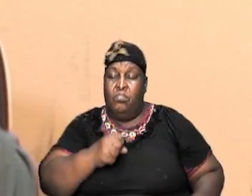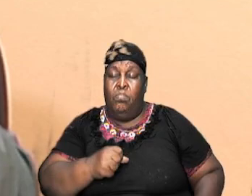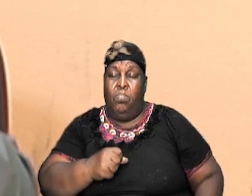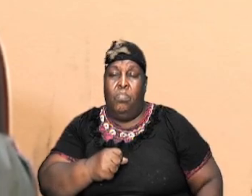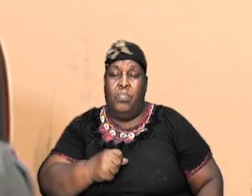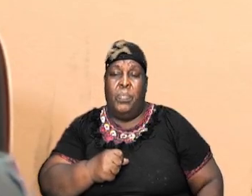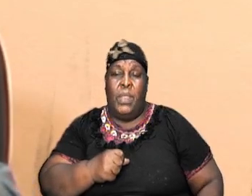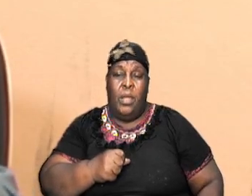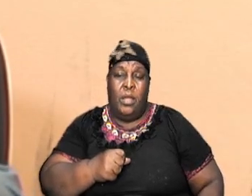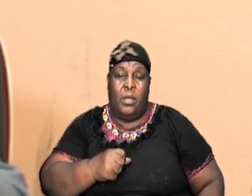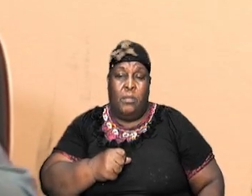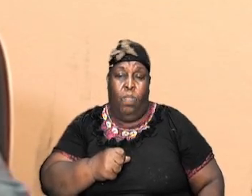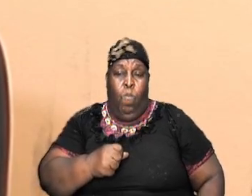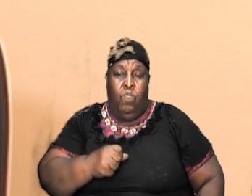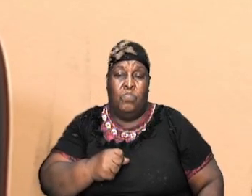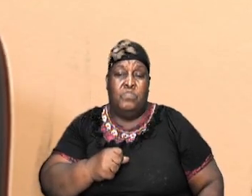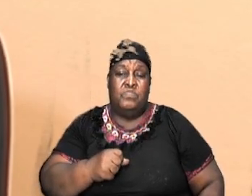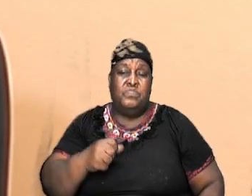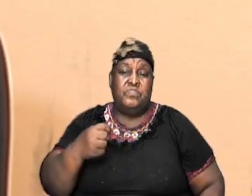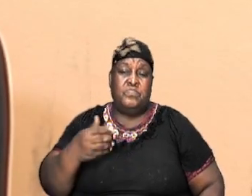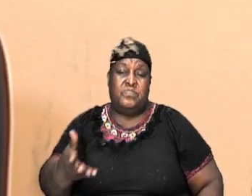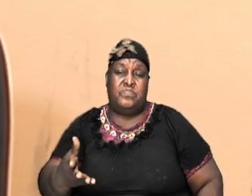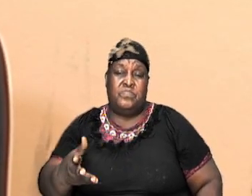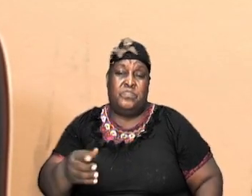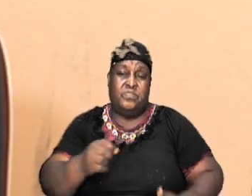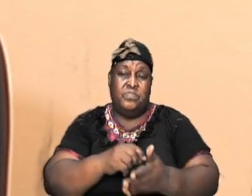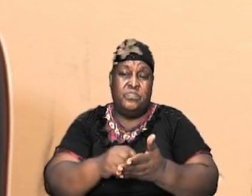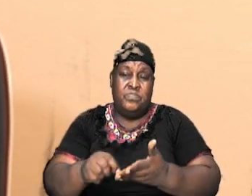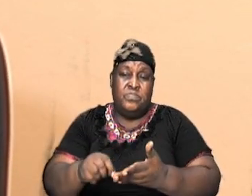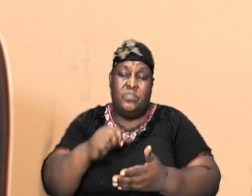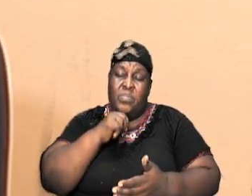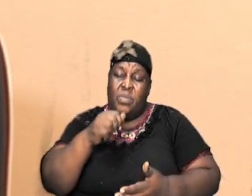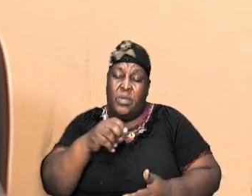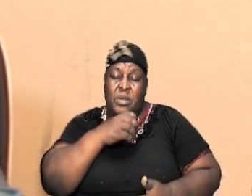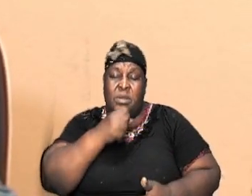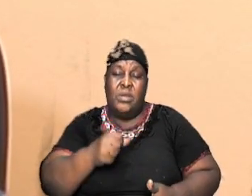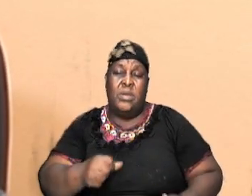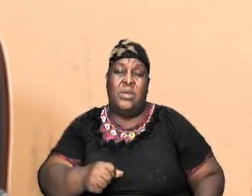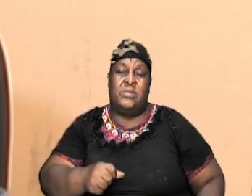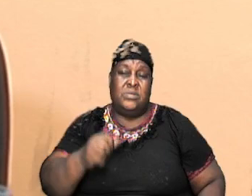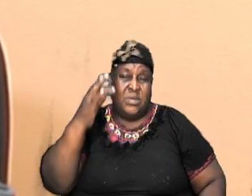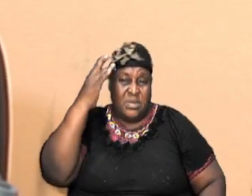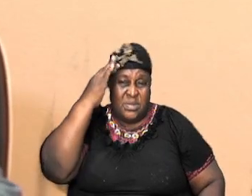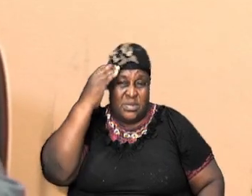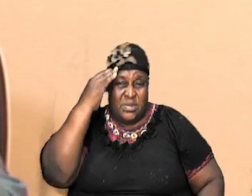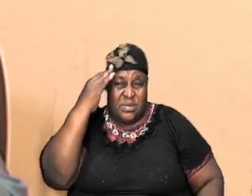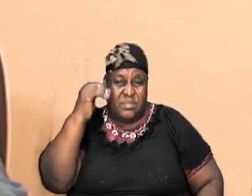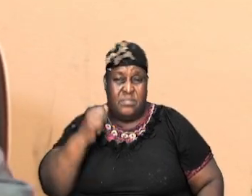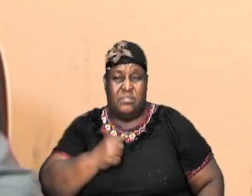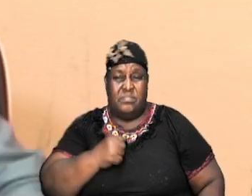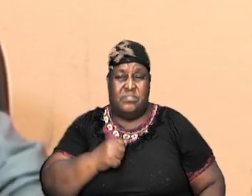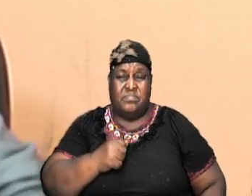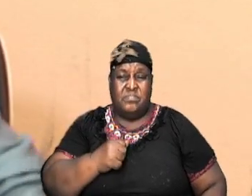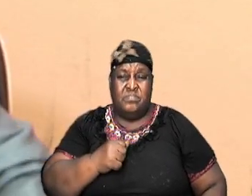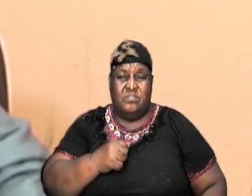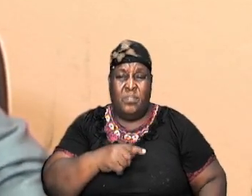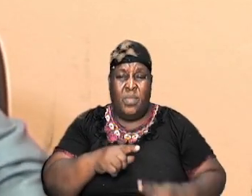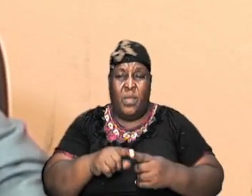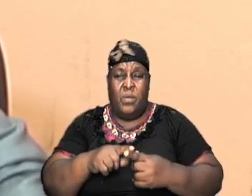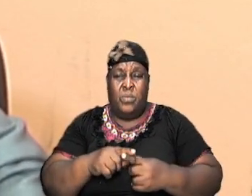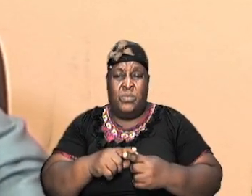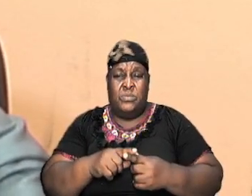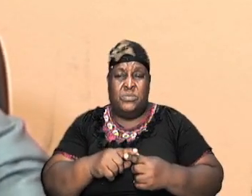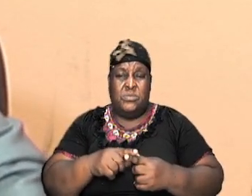but these writers show us that it's not only age that we can consider, you know, to when we are looking